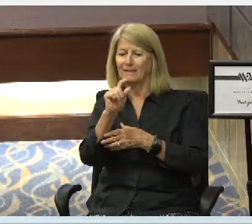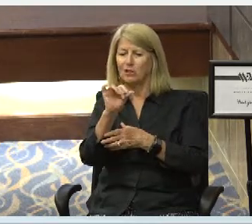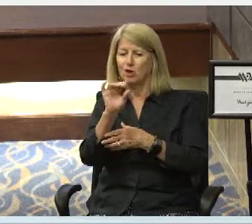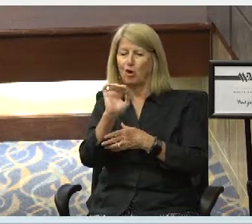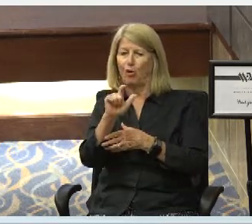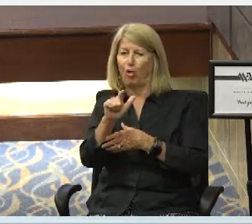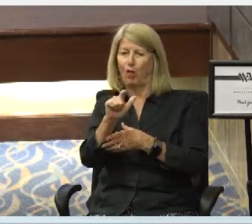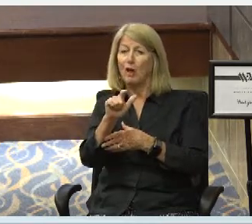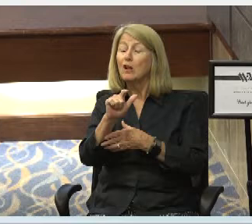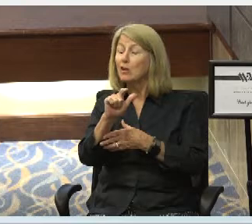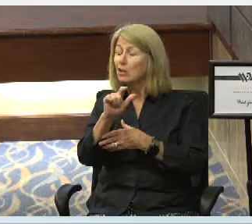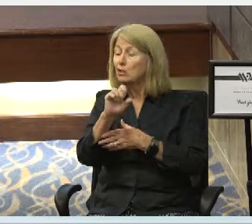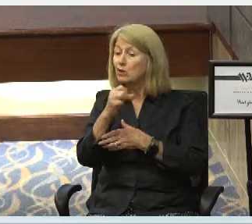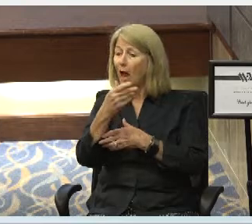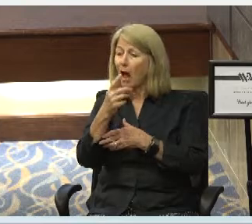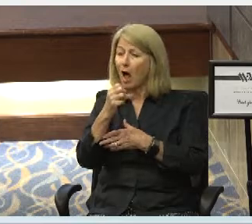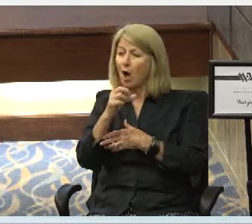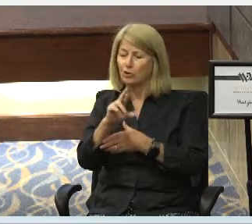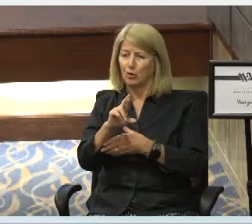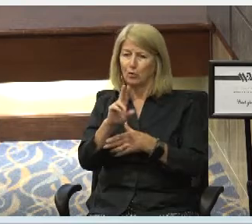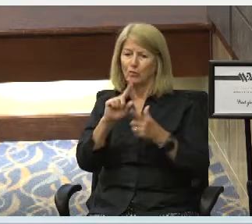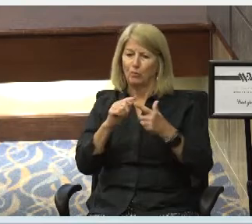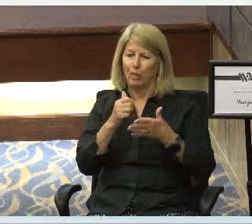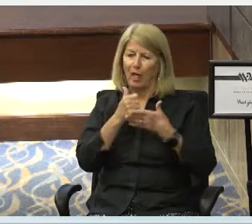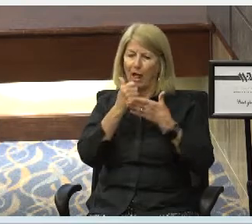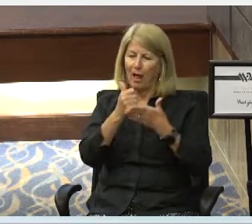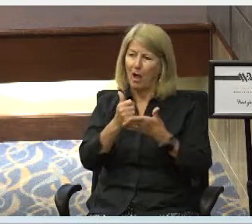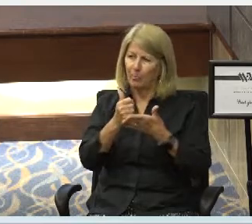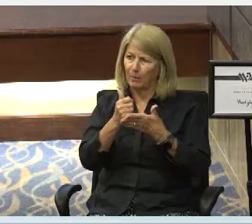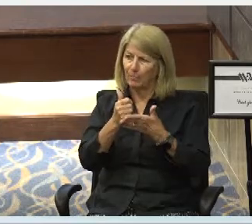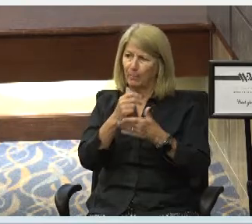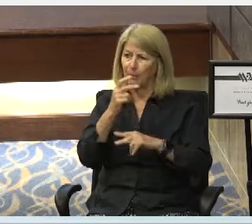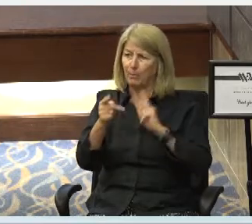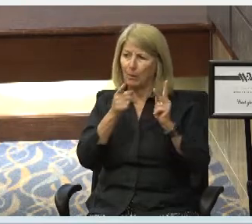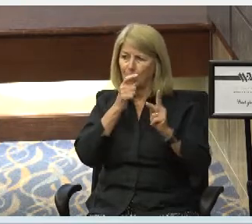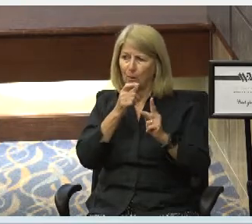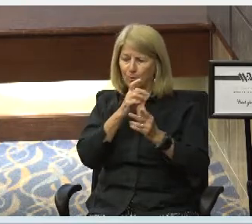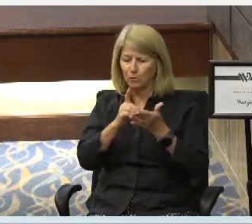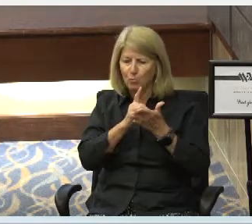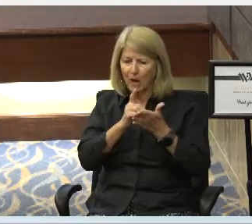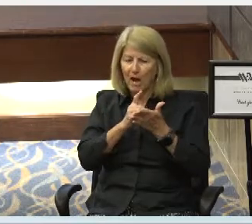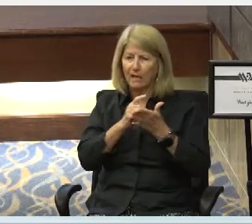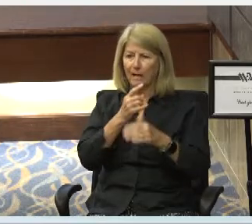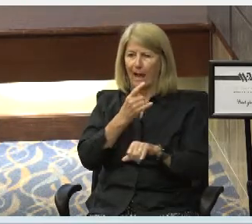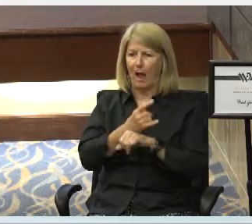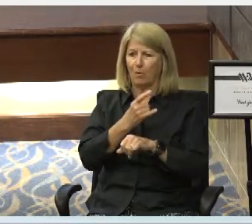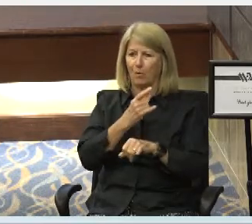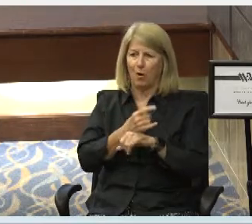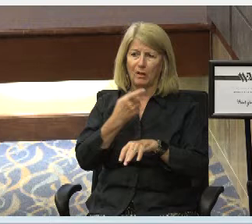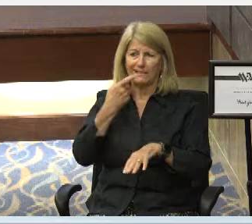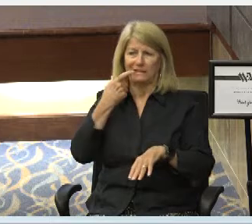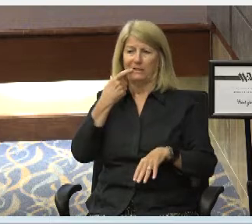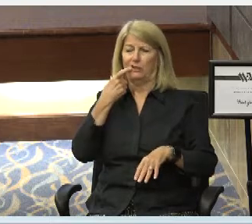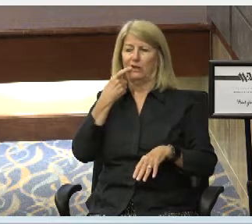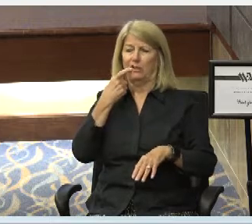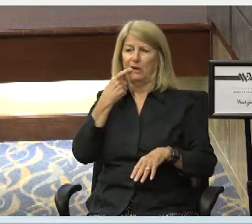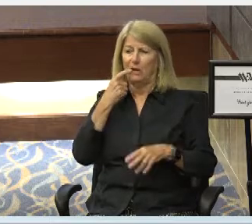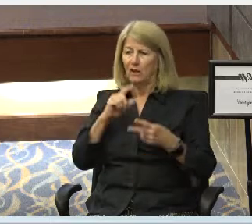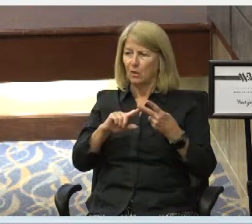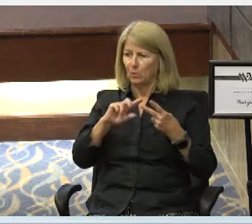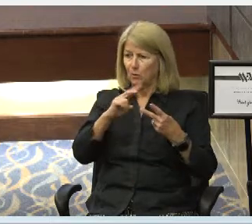residents recuperate from effects of drug or alcohol addiction. 2 is what the